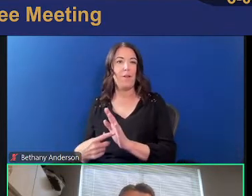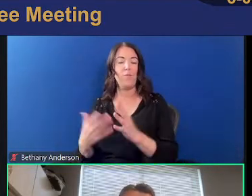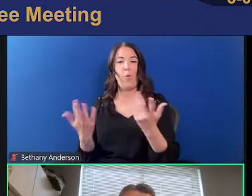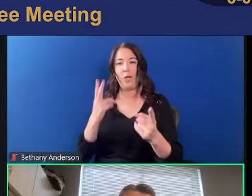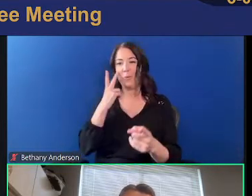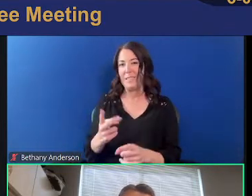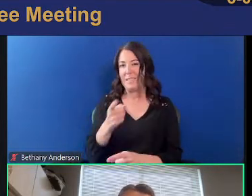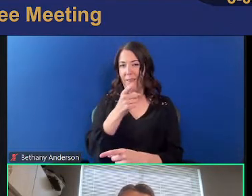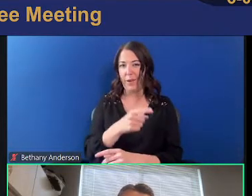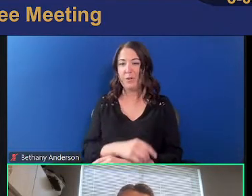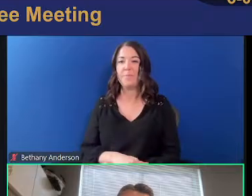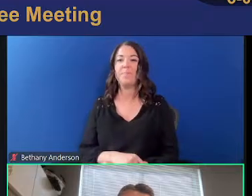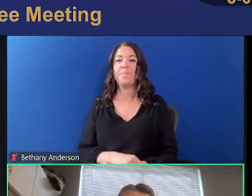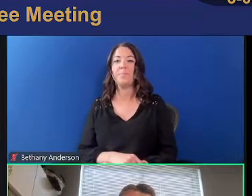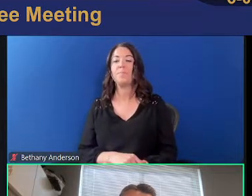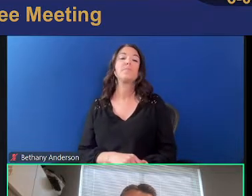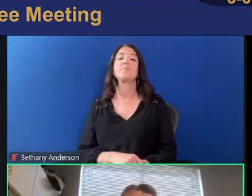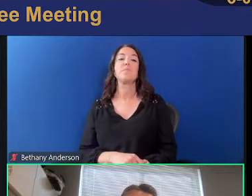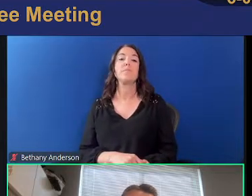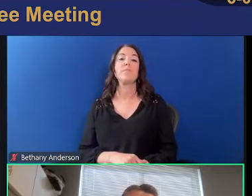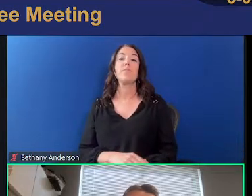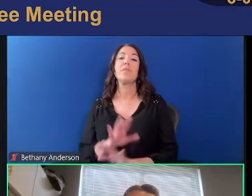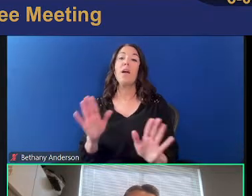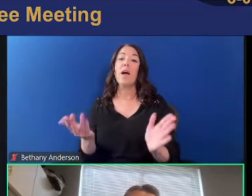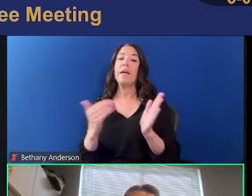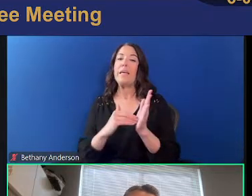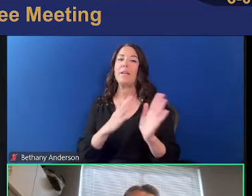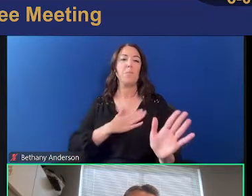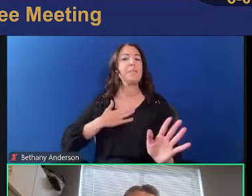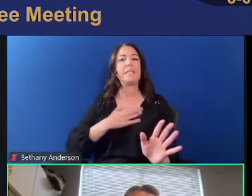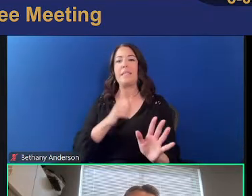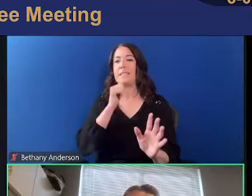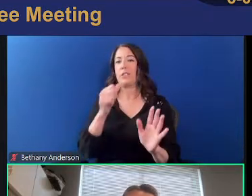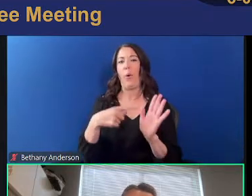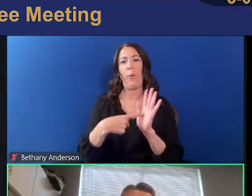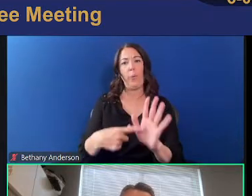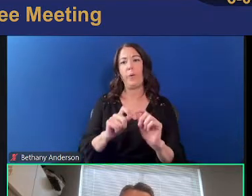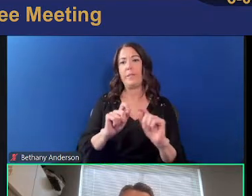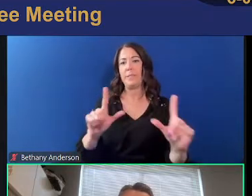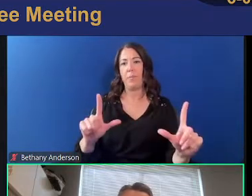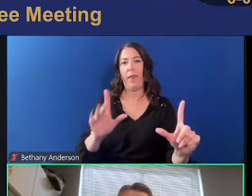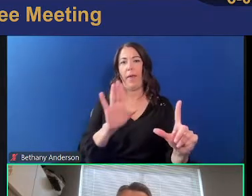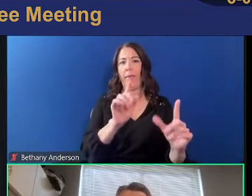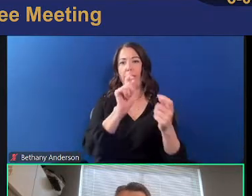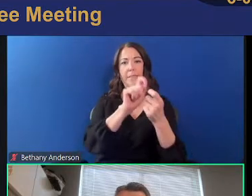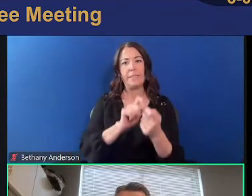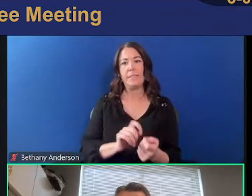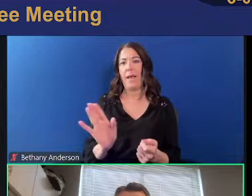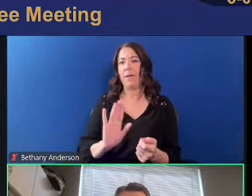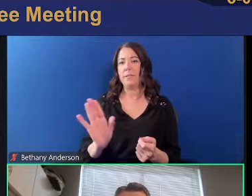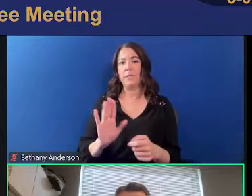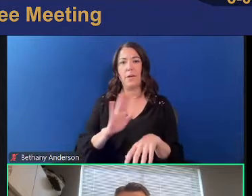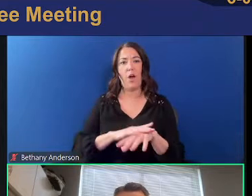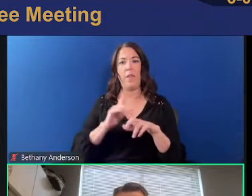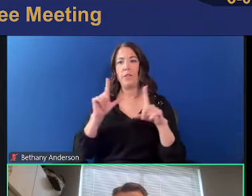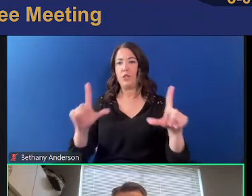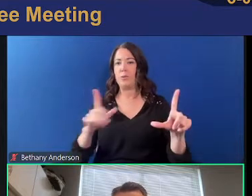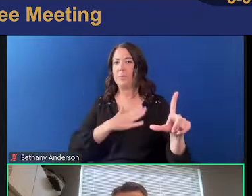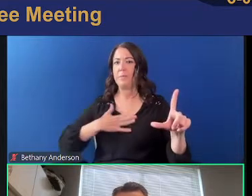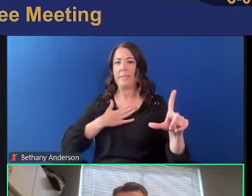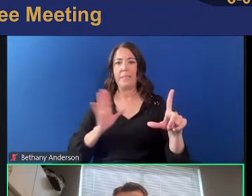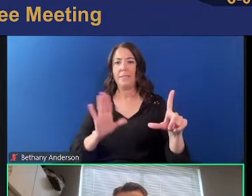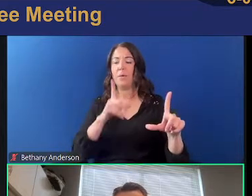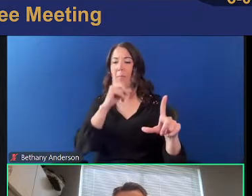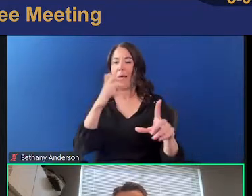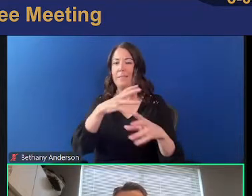here. And again, I would ask that we don't display this detail on the screen, as it includes